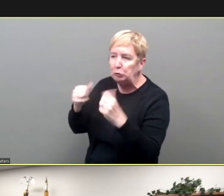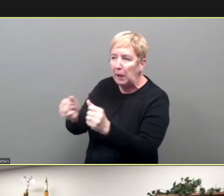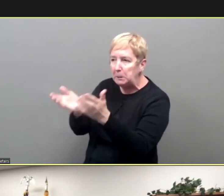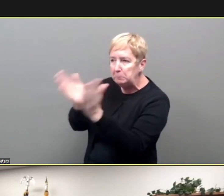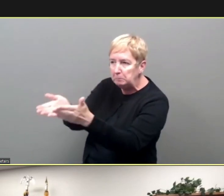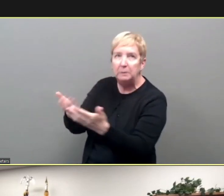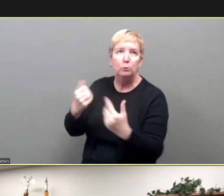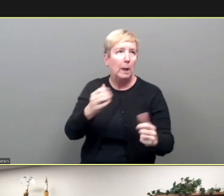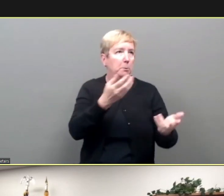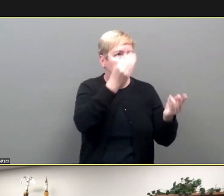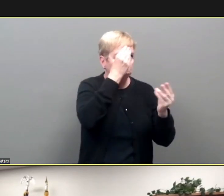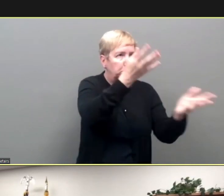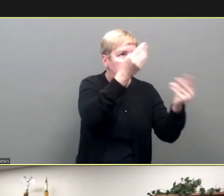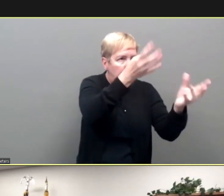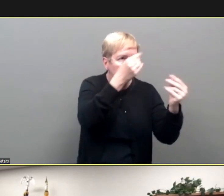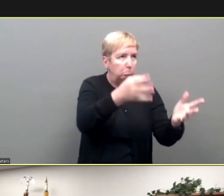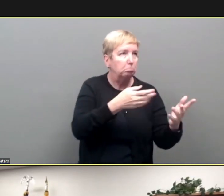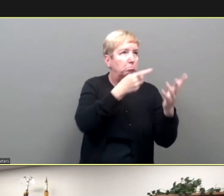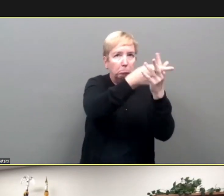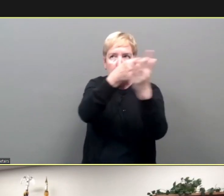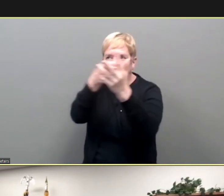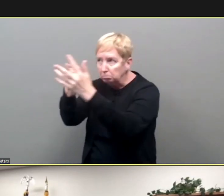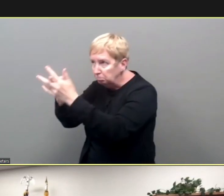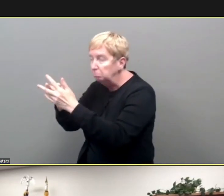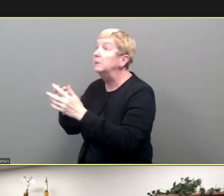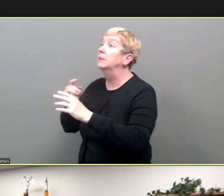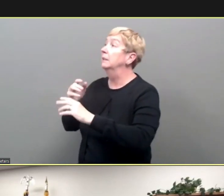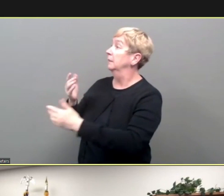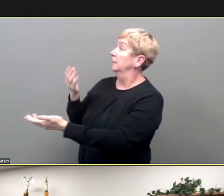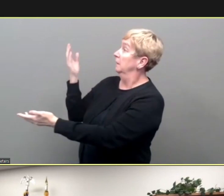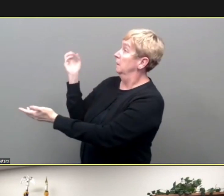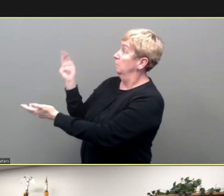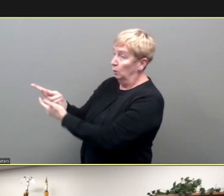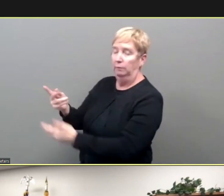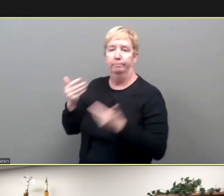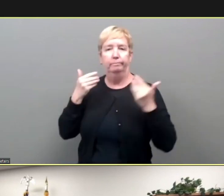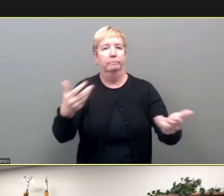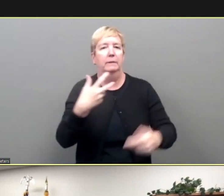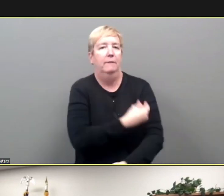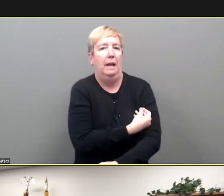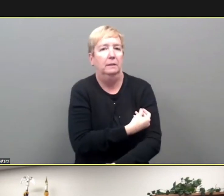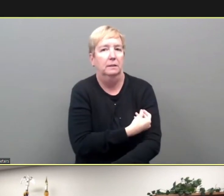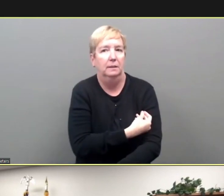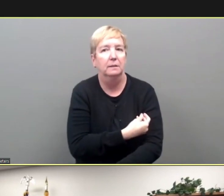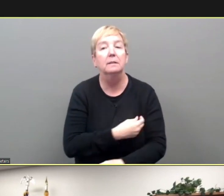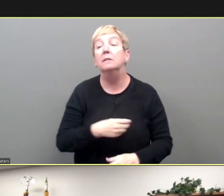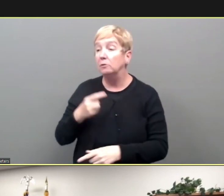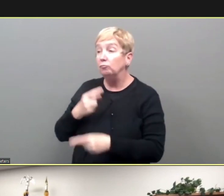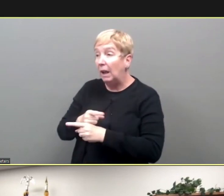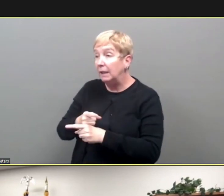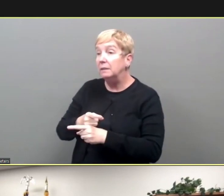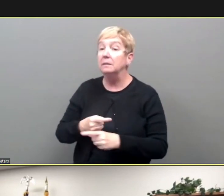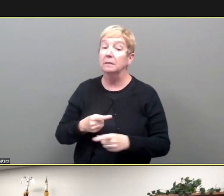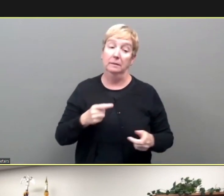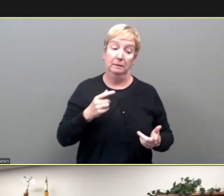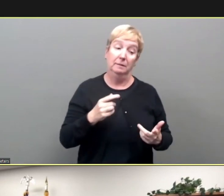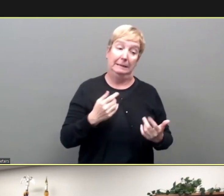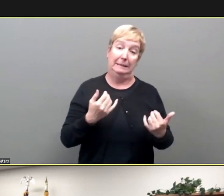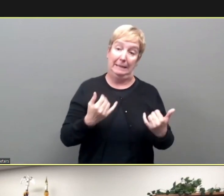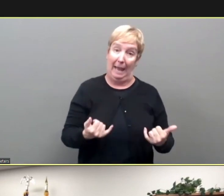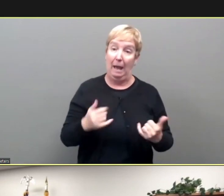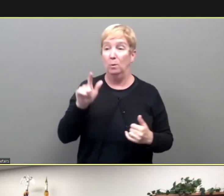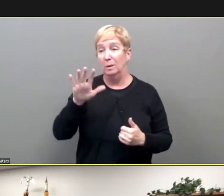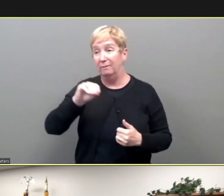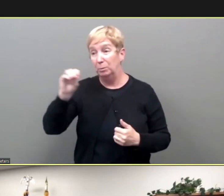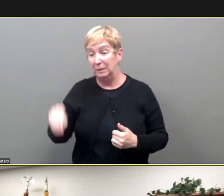so we can get more of these kids vaccinated. And you're right, less kids being cases for COVID. And even